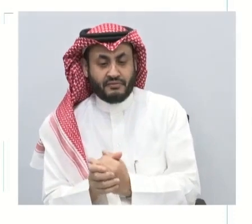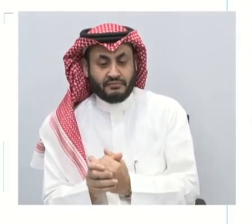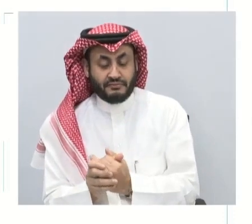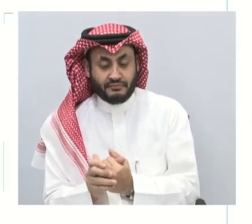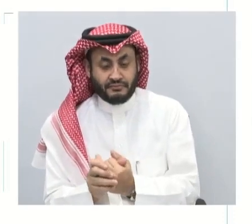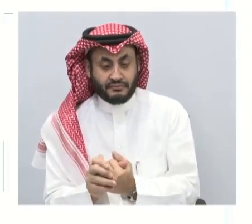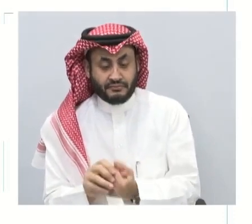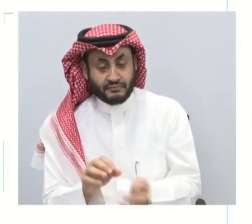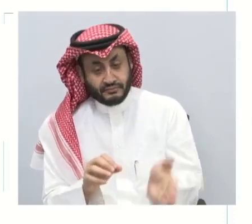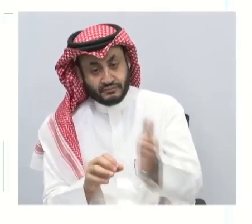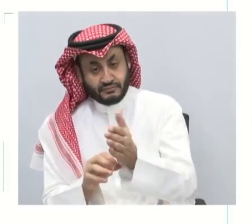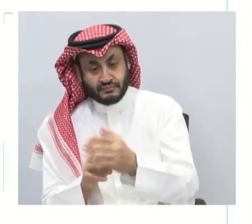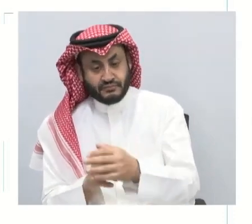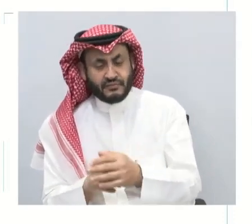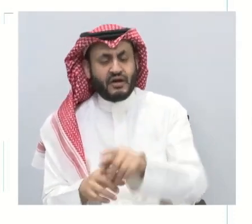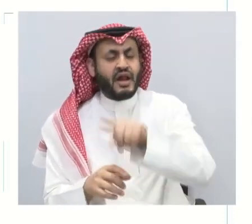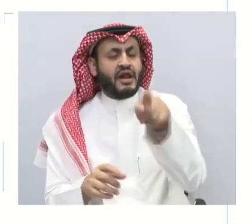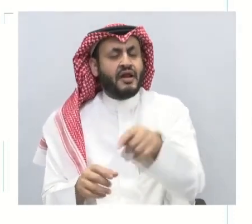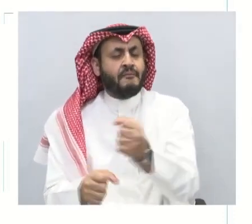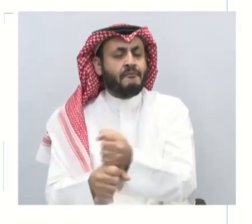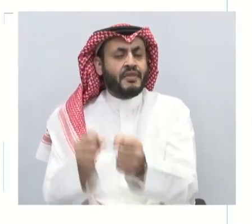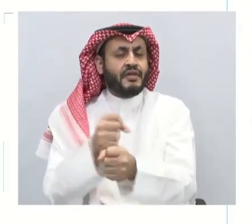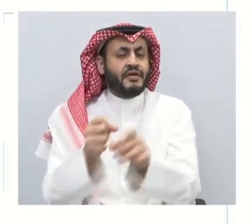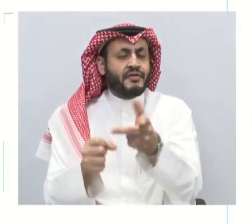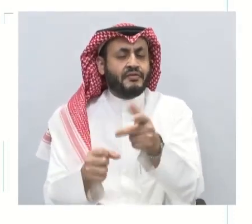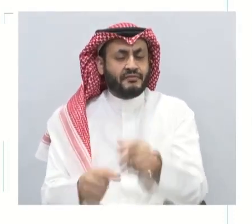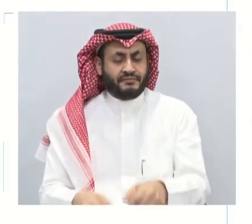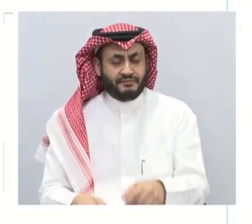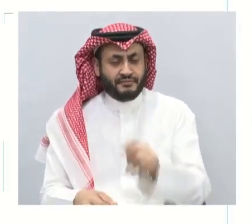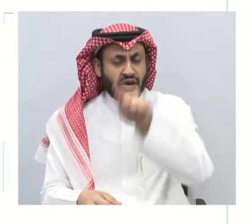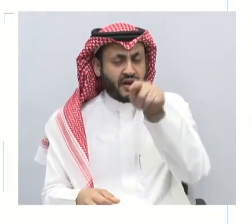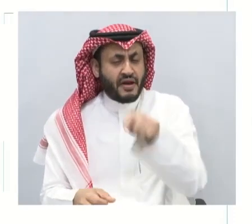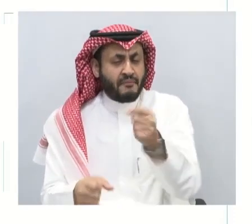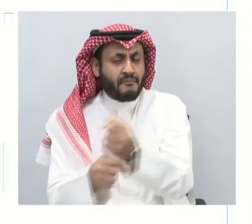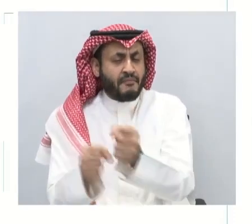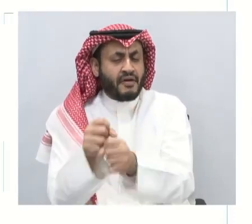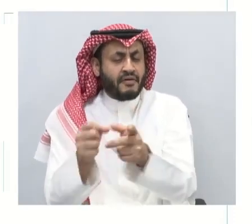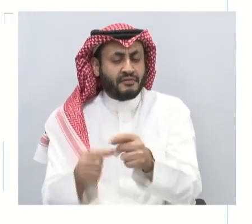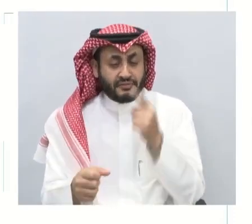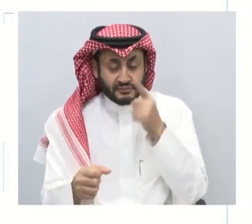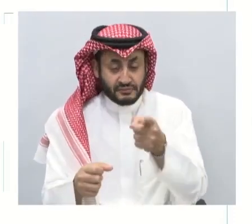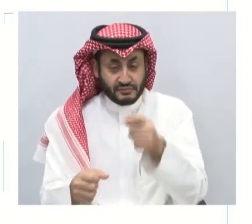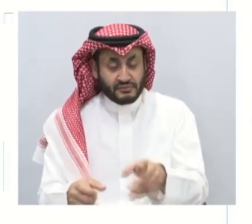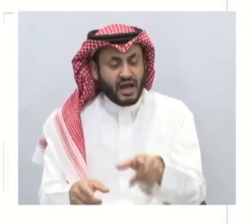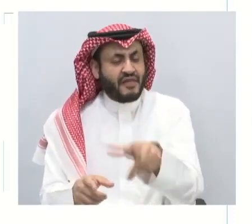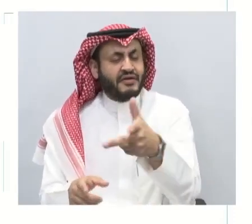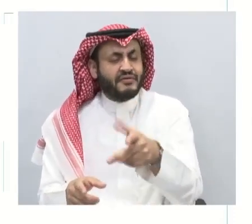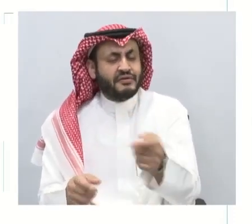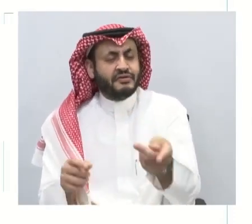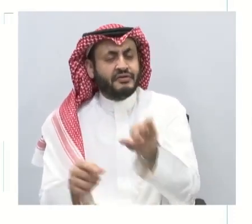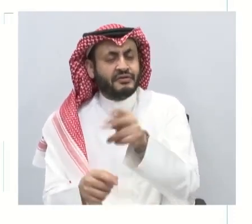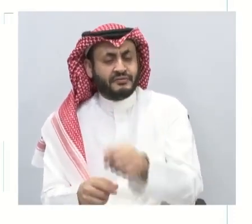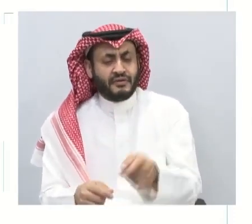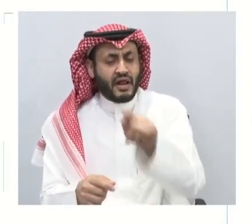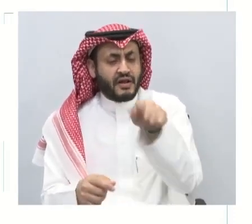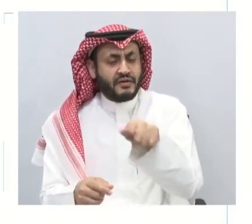you have to notice how to make a question. We can use this sentence, for example, you will travel next summer.